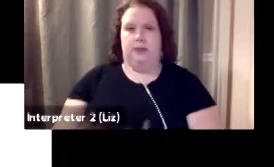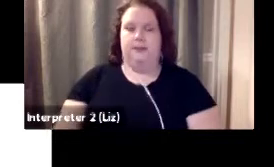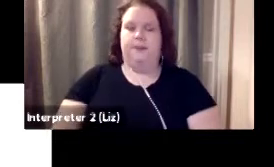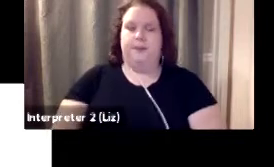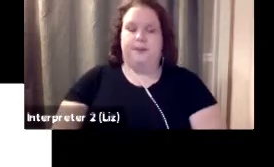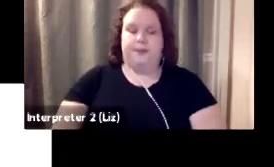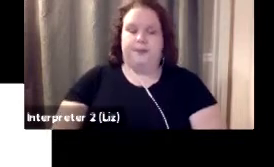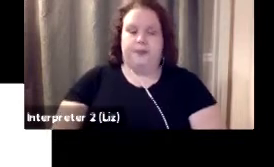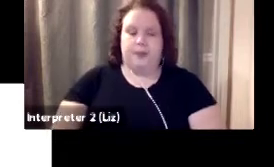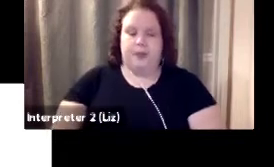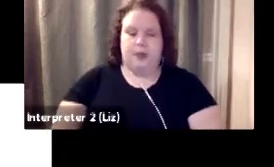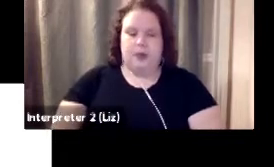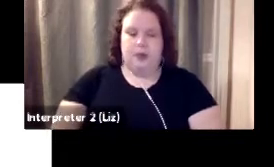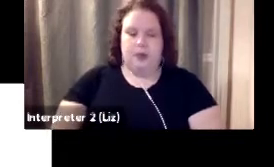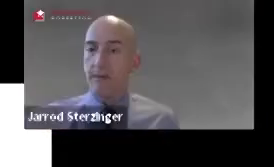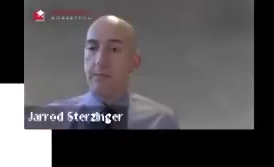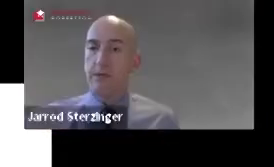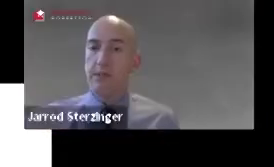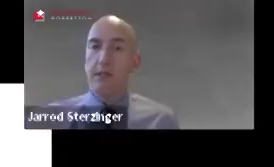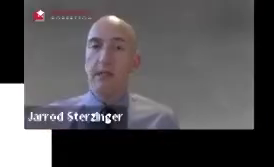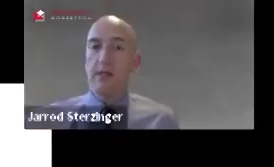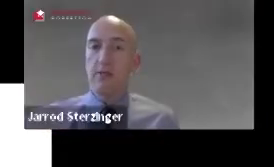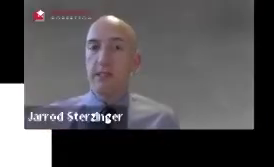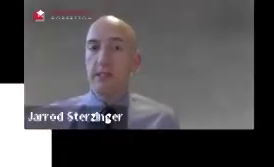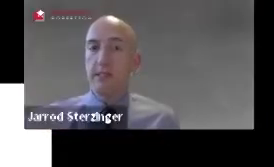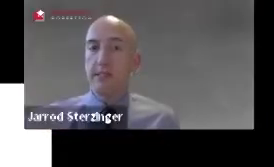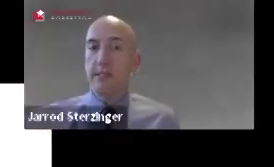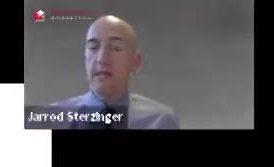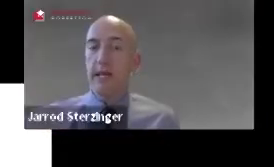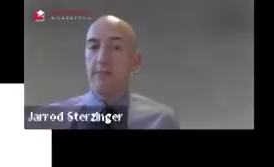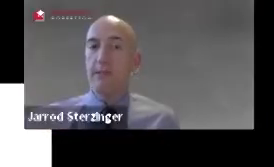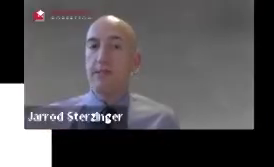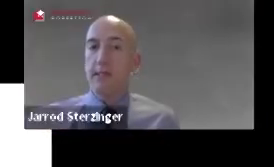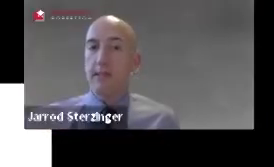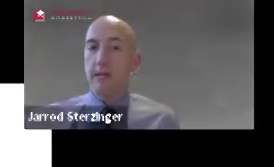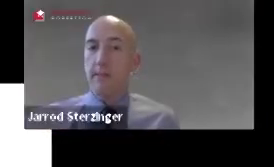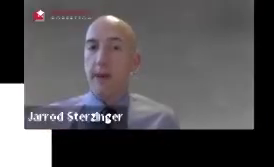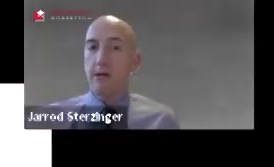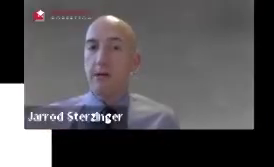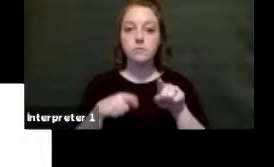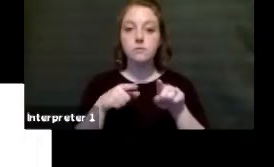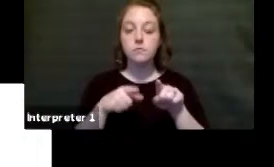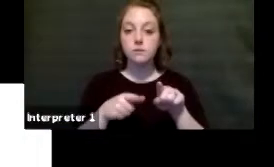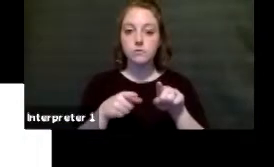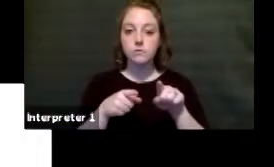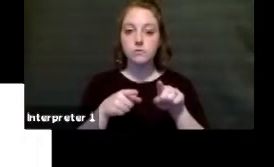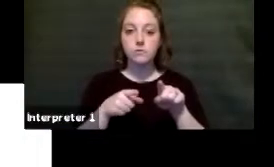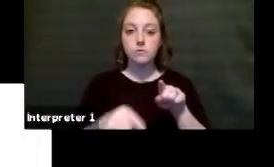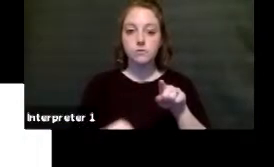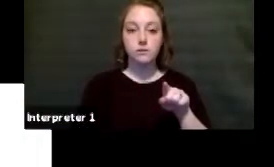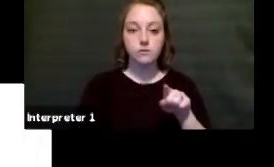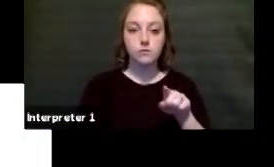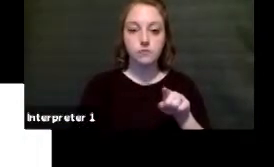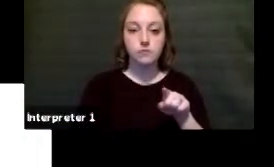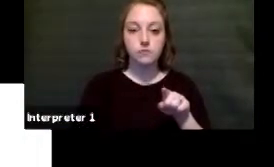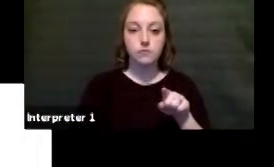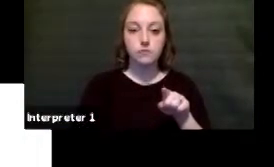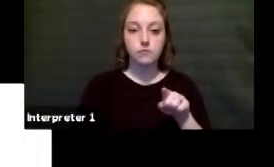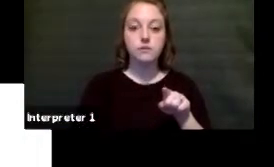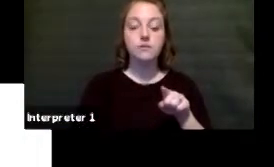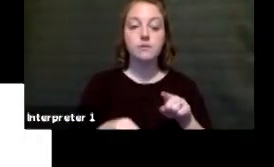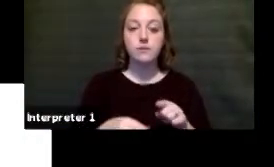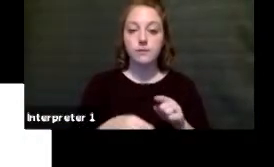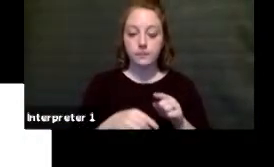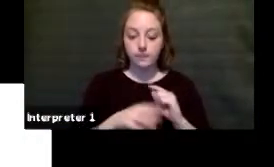there between the two at the bottom, you'll see that those existing campuses in the minor to moderate need would support just